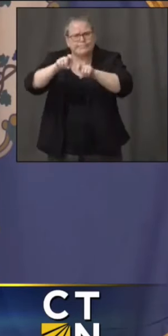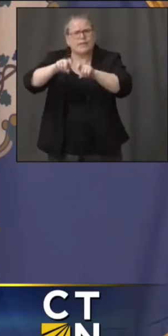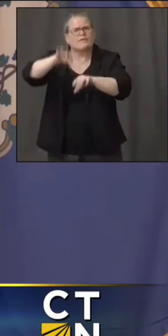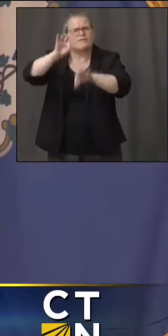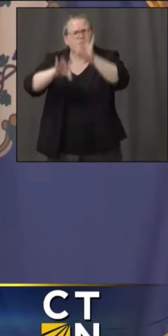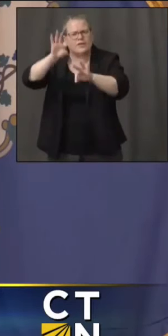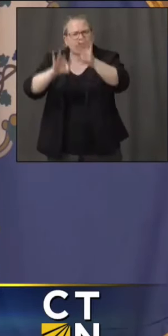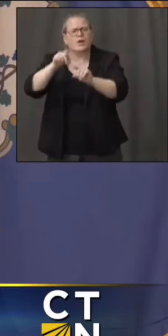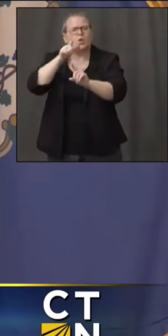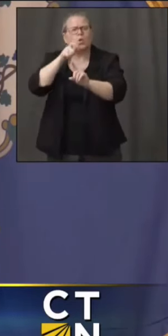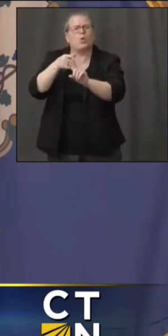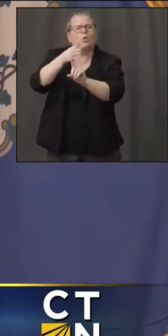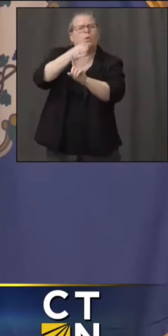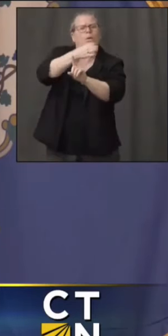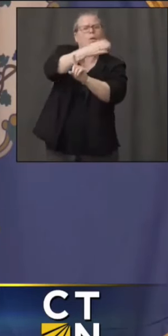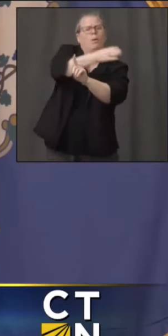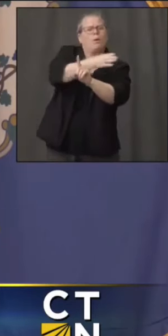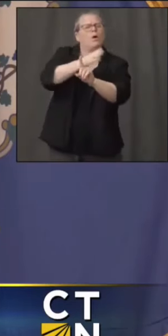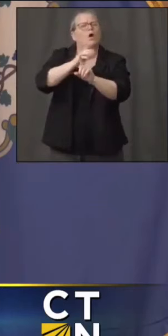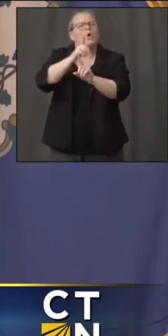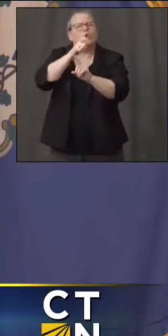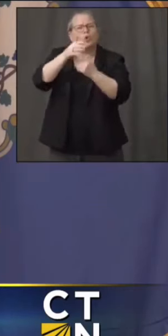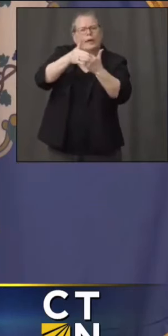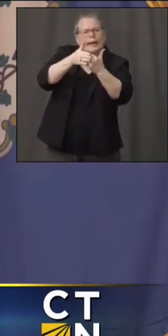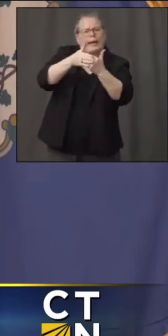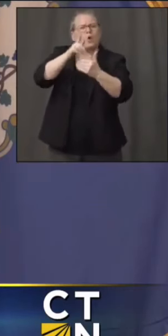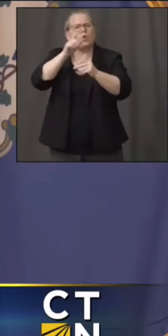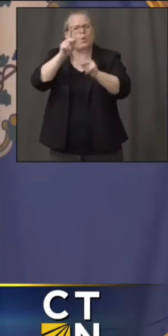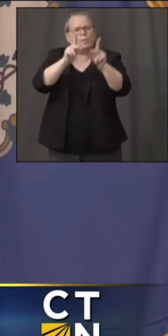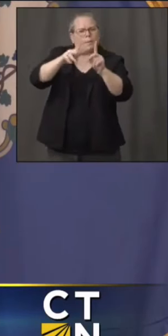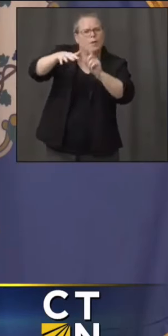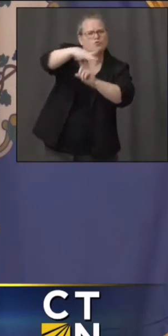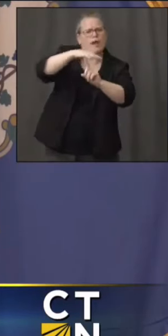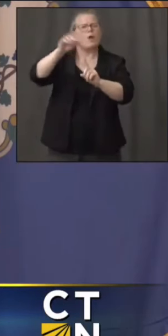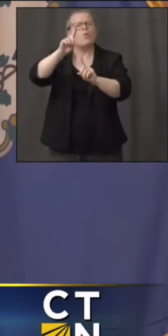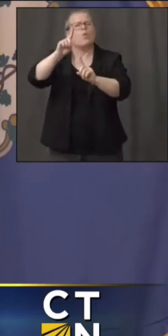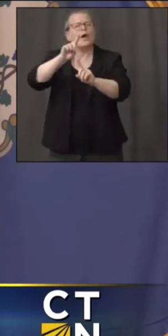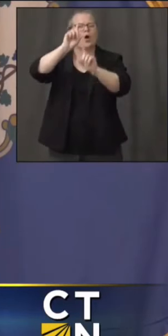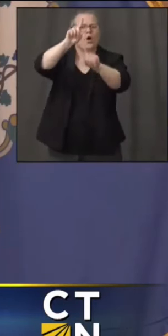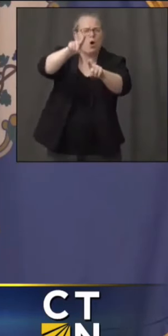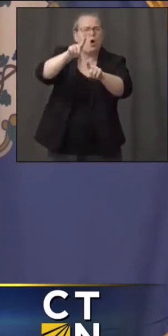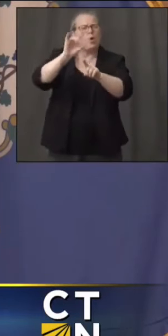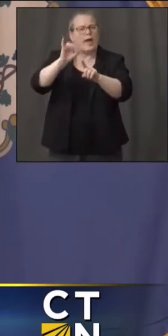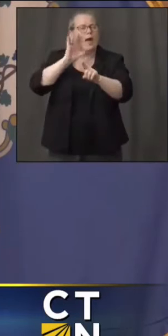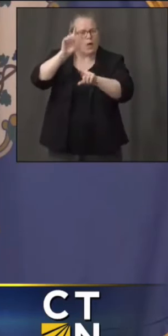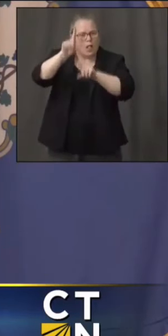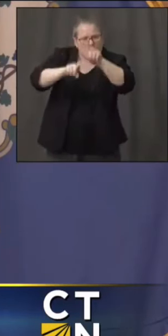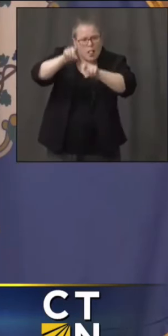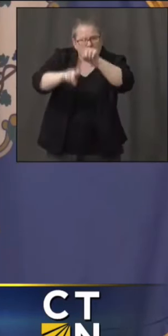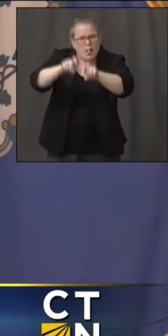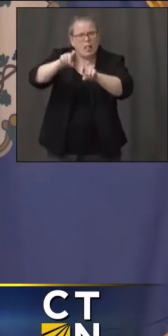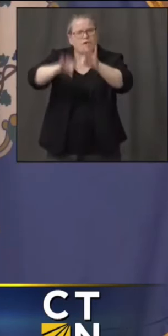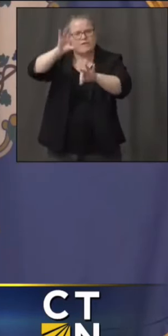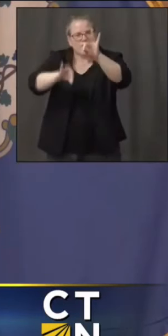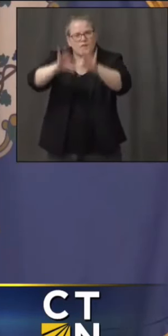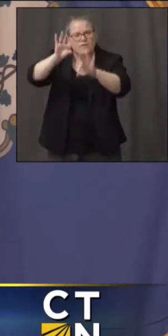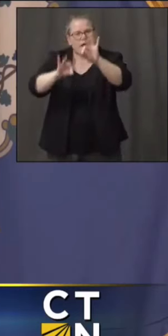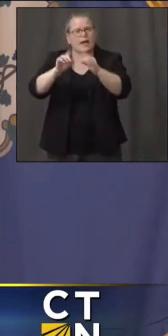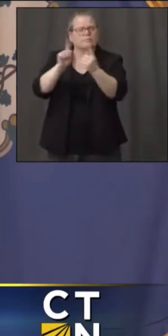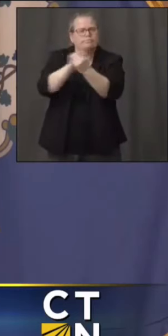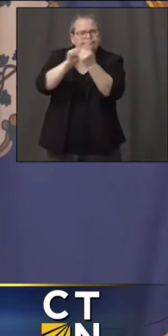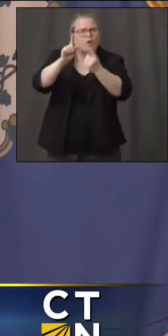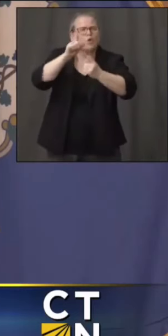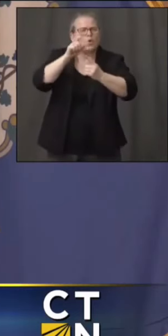out who has been infected. That's information. Give them a text or give them a call. Find out who they've been in contact